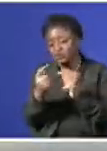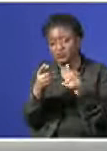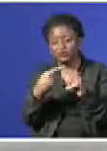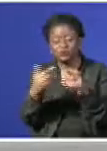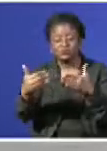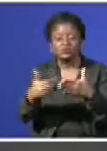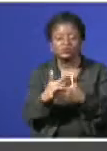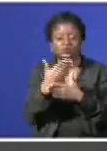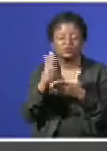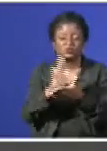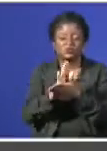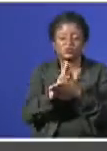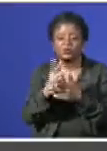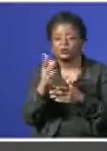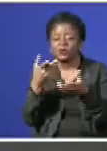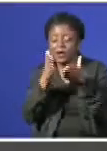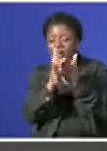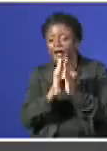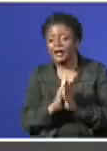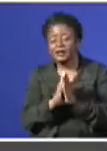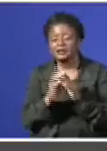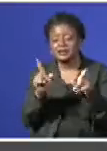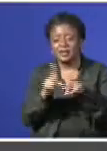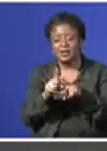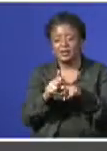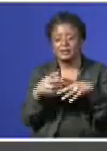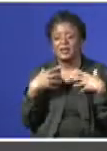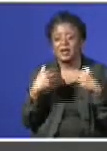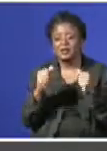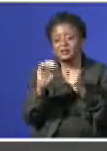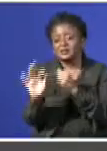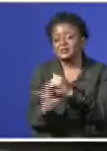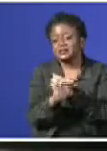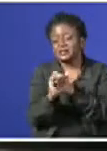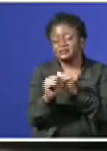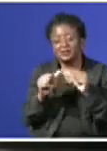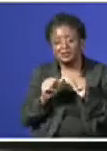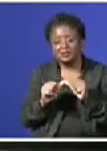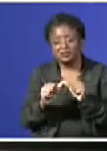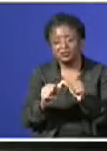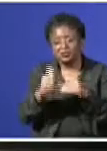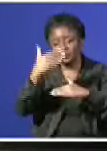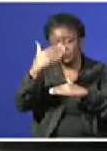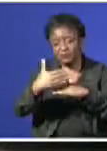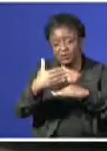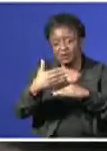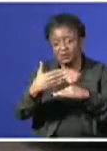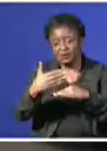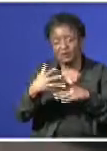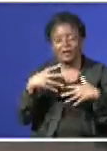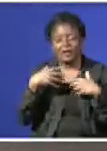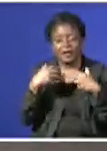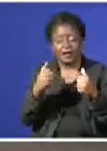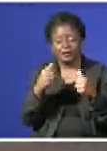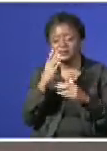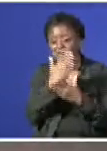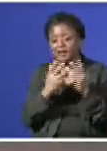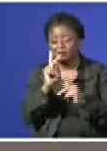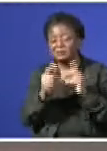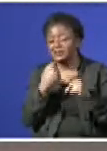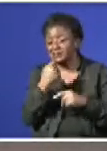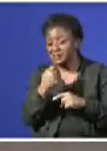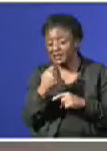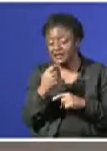measures continue to be placed at the forefront in this COVID environment. While some are saying a health visa should replace the immunization